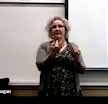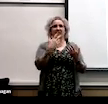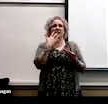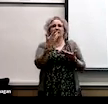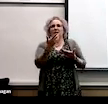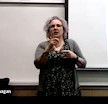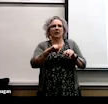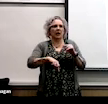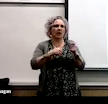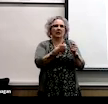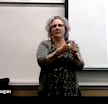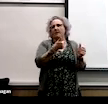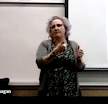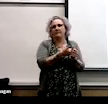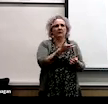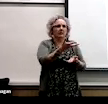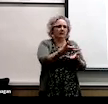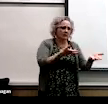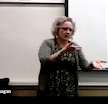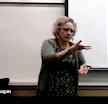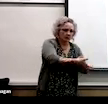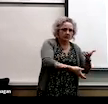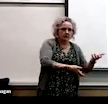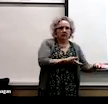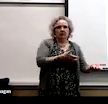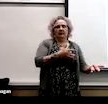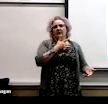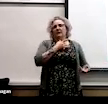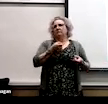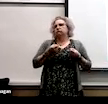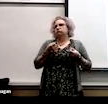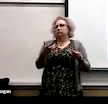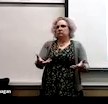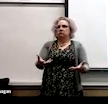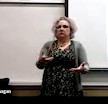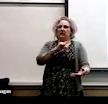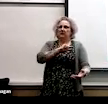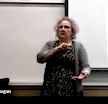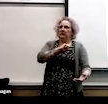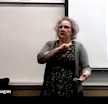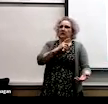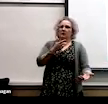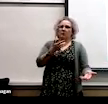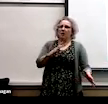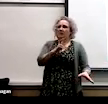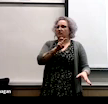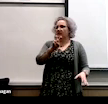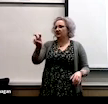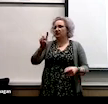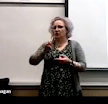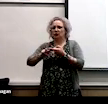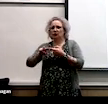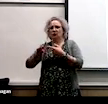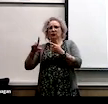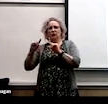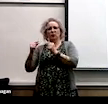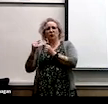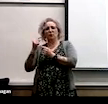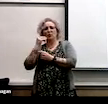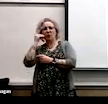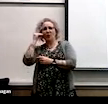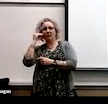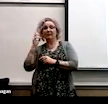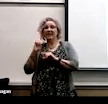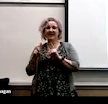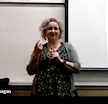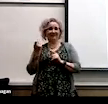and they clock in and they clock out, it's very reasonable for that not to be manageable for an individual human living their own life and providing care to other